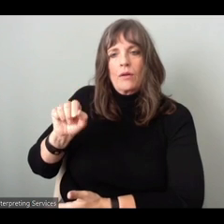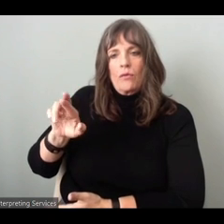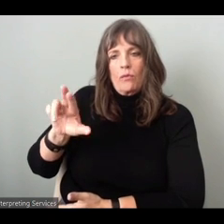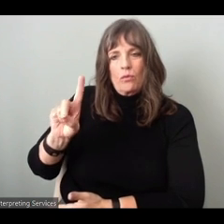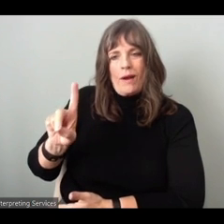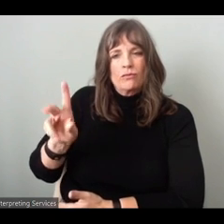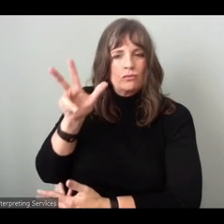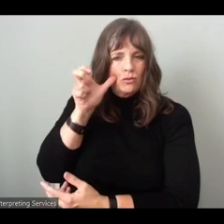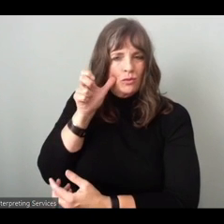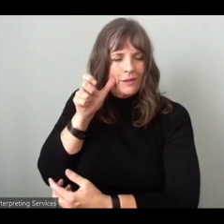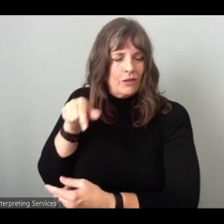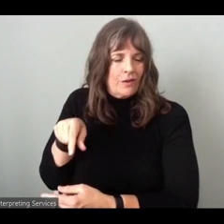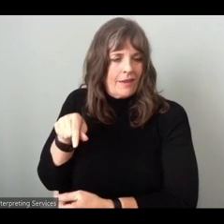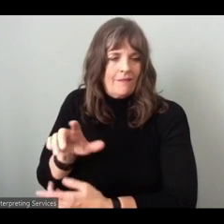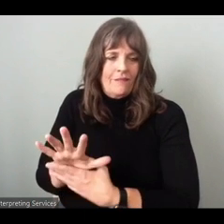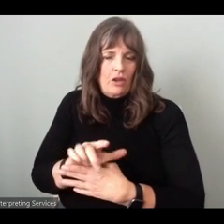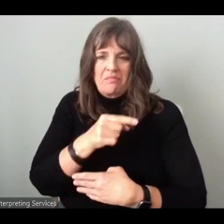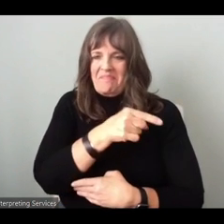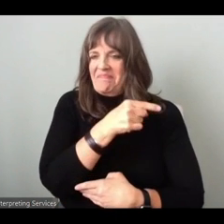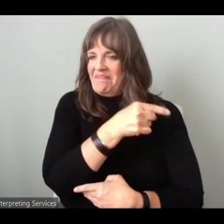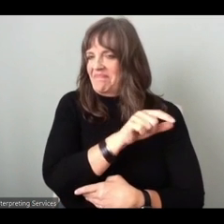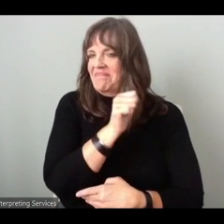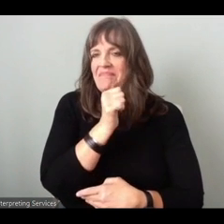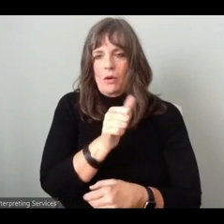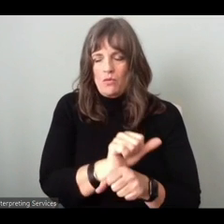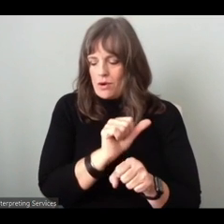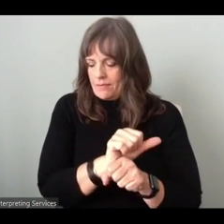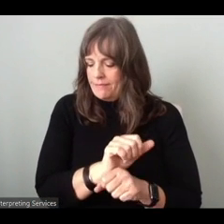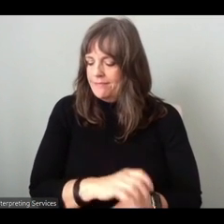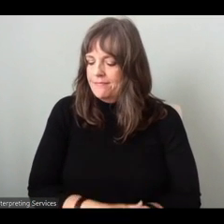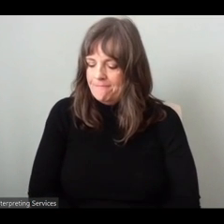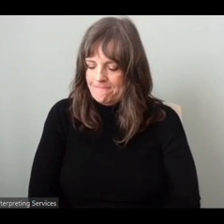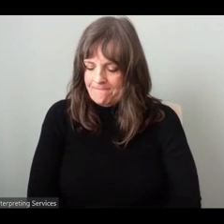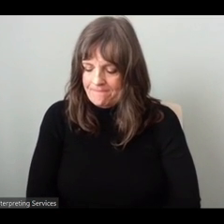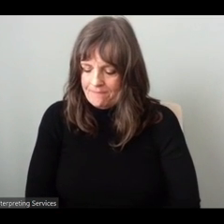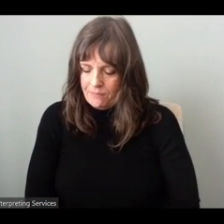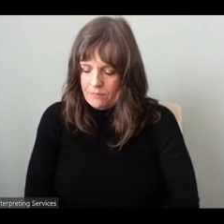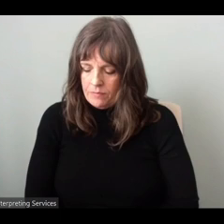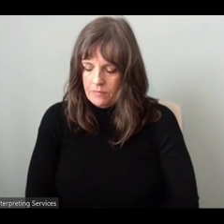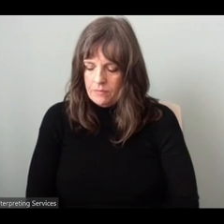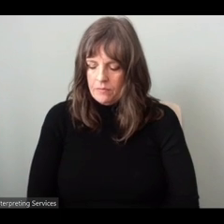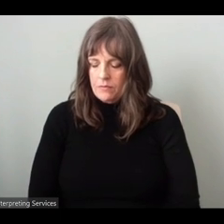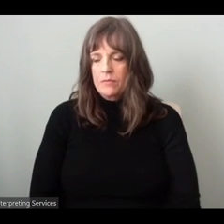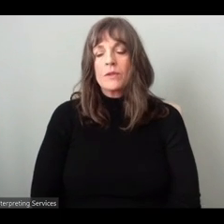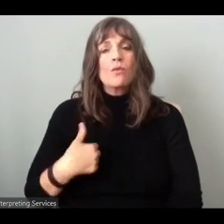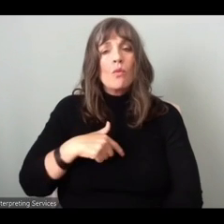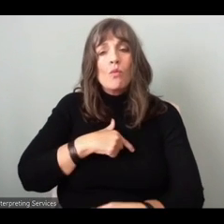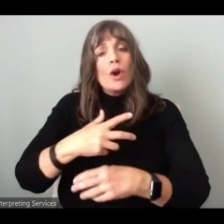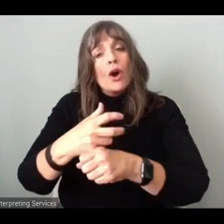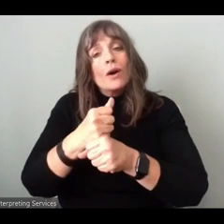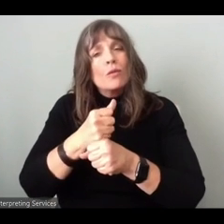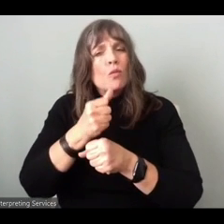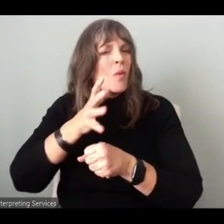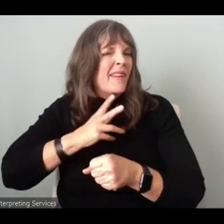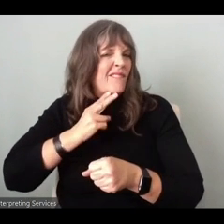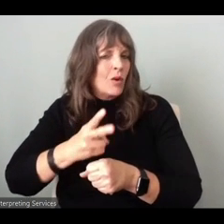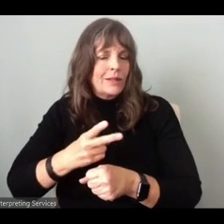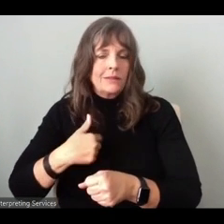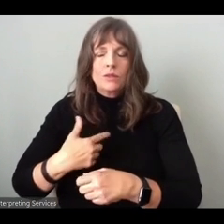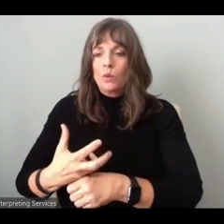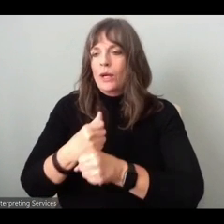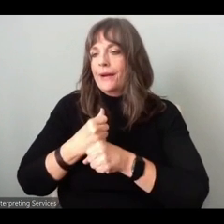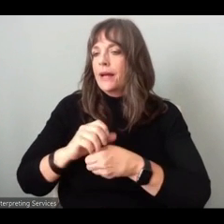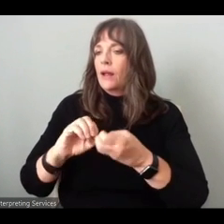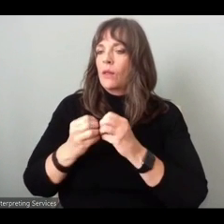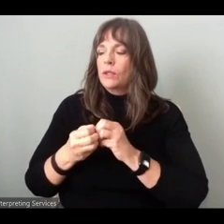making. Lastly, how can we use this crisis moment as an opportunity to build a stronger arts sector? In